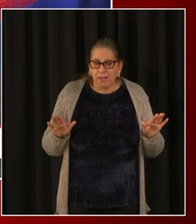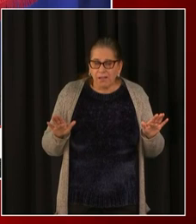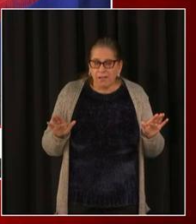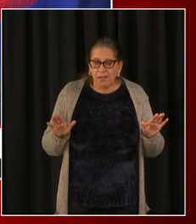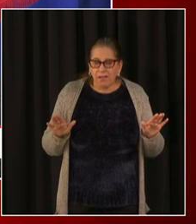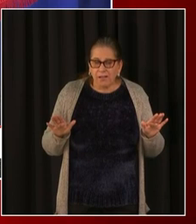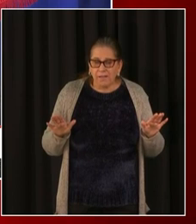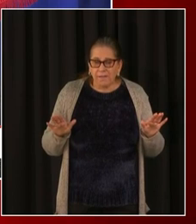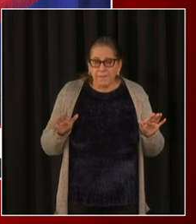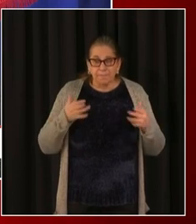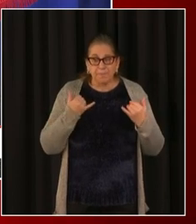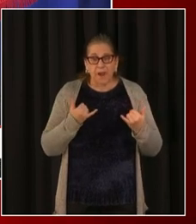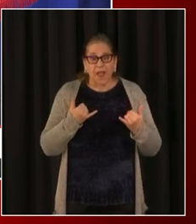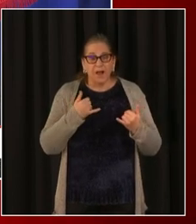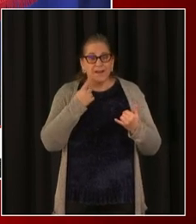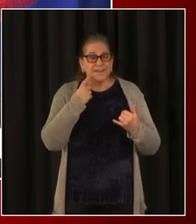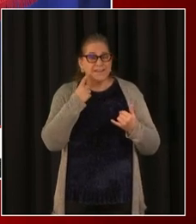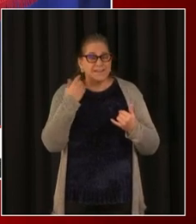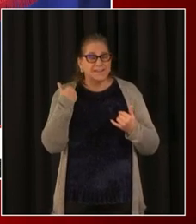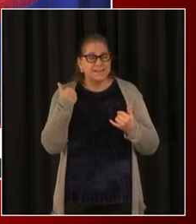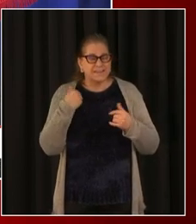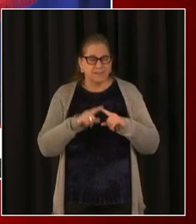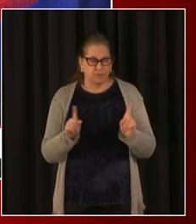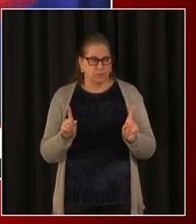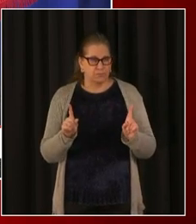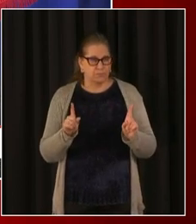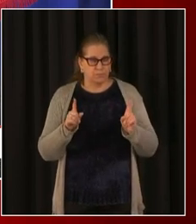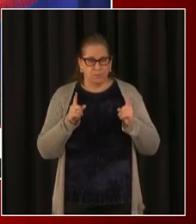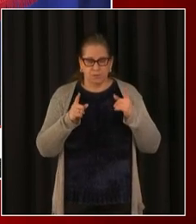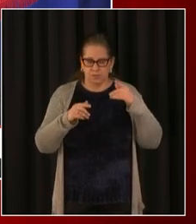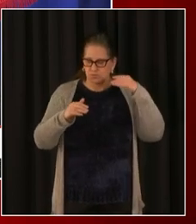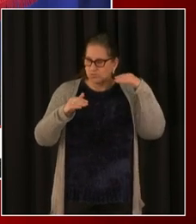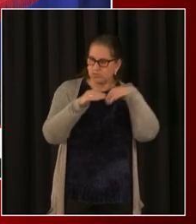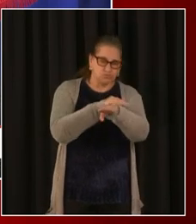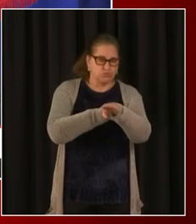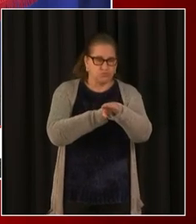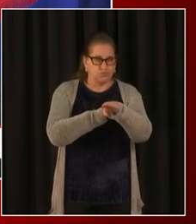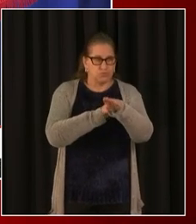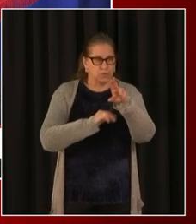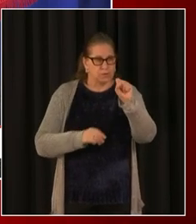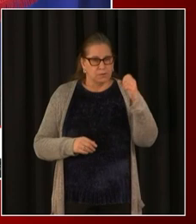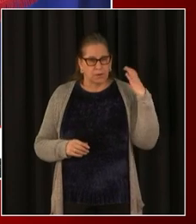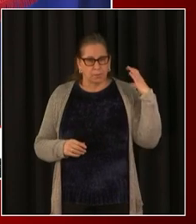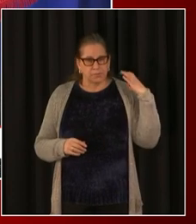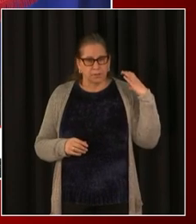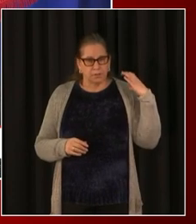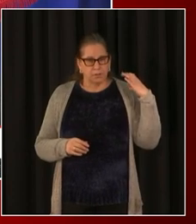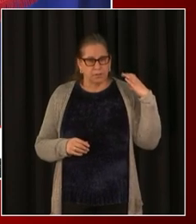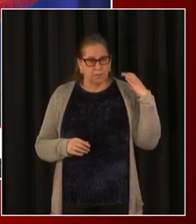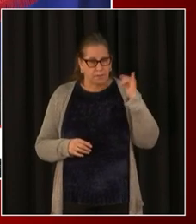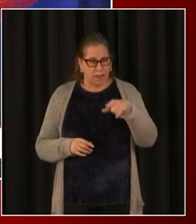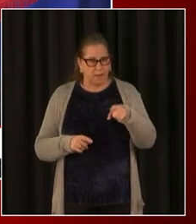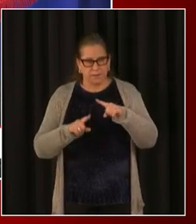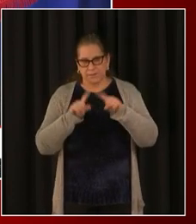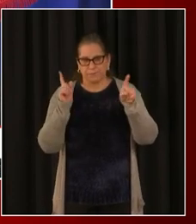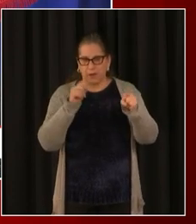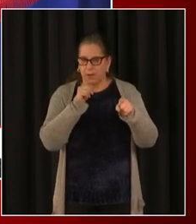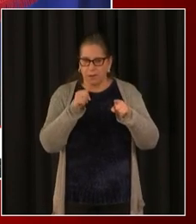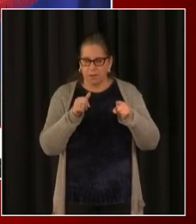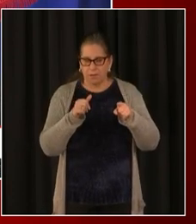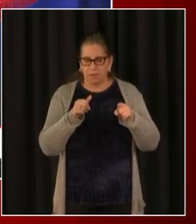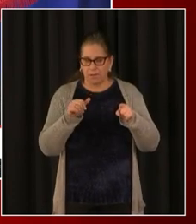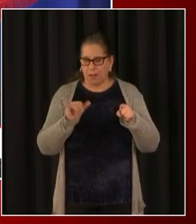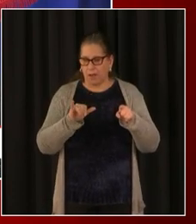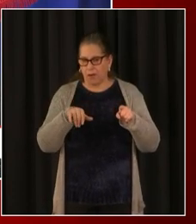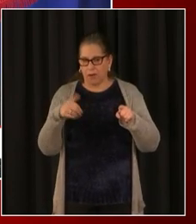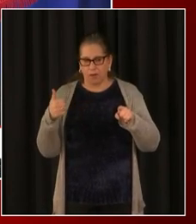Capitol the other day. And I think that it will be shown that those people were organized, trained people who went into